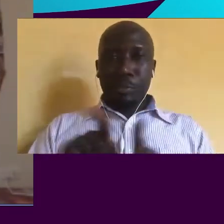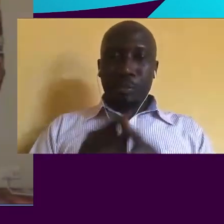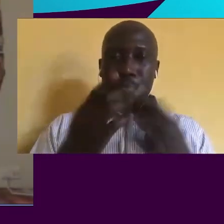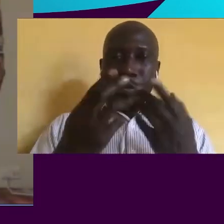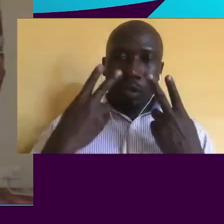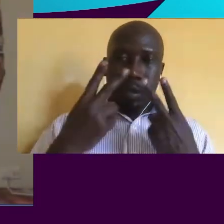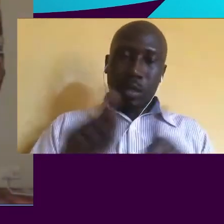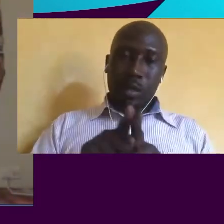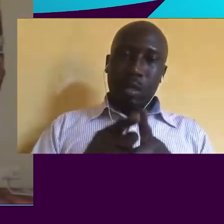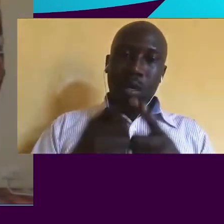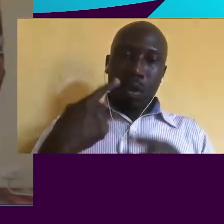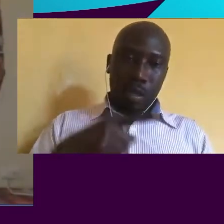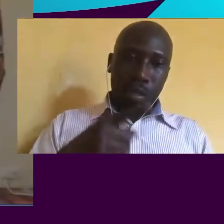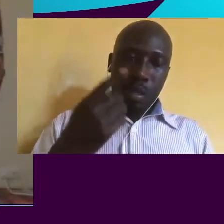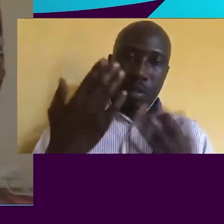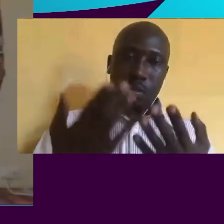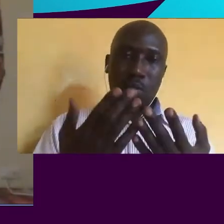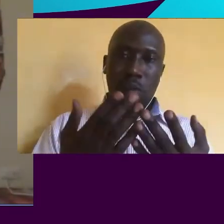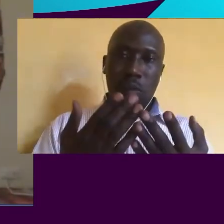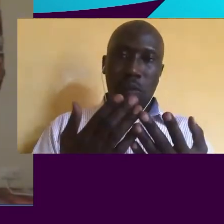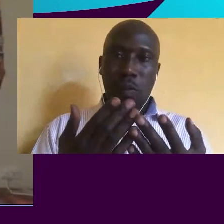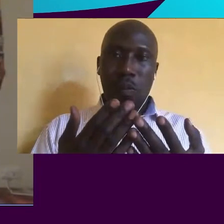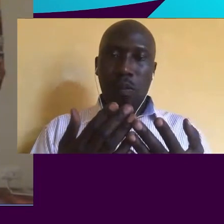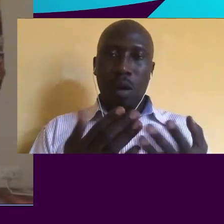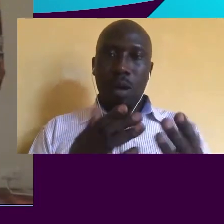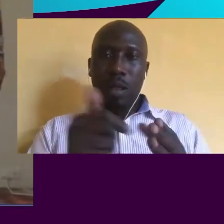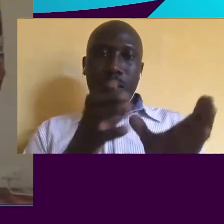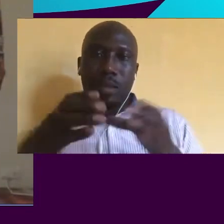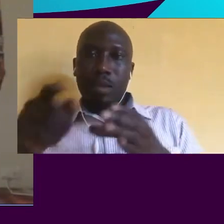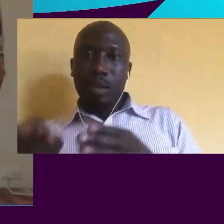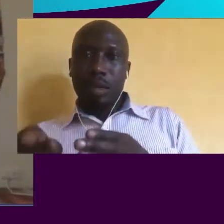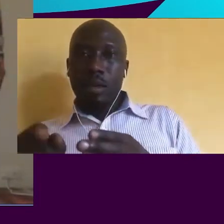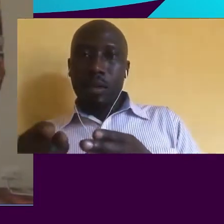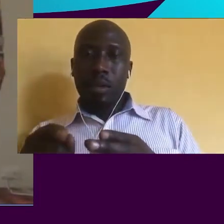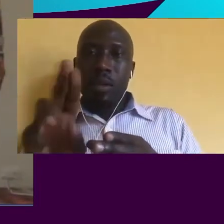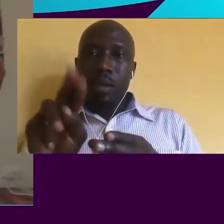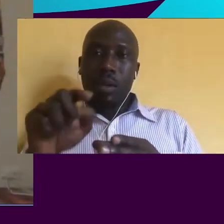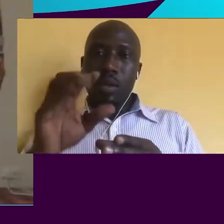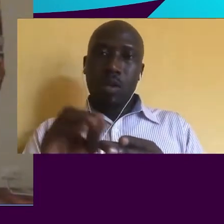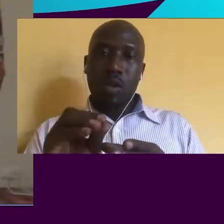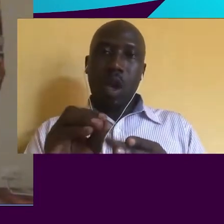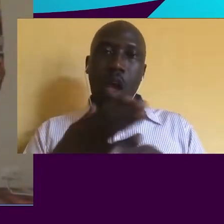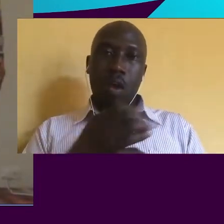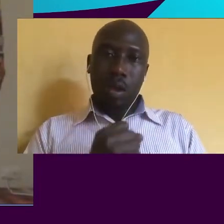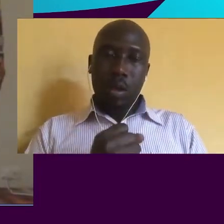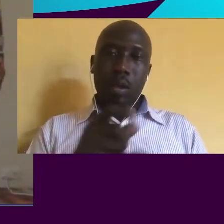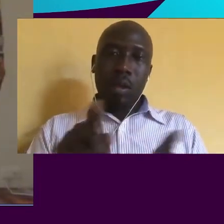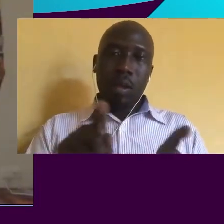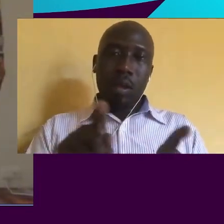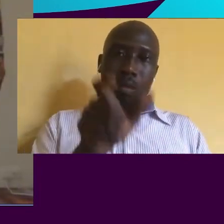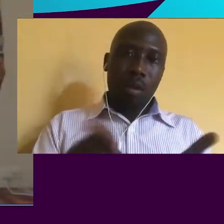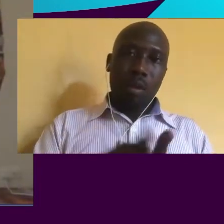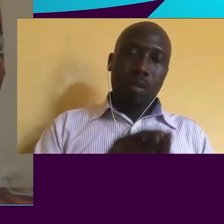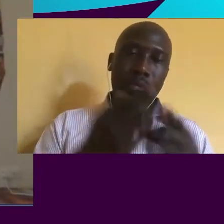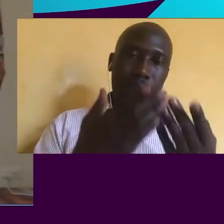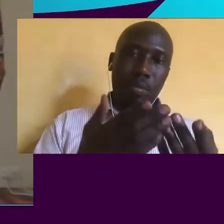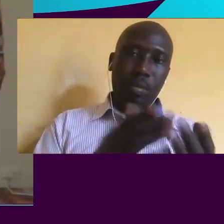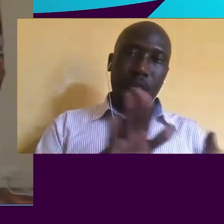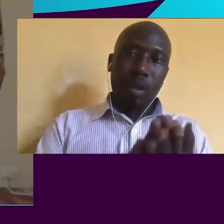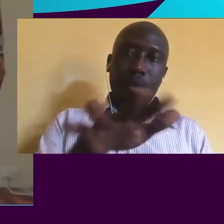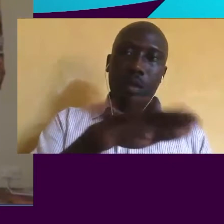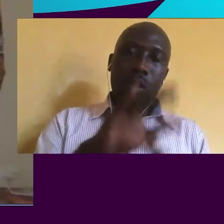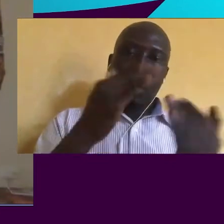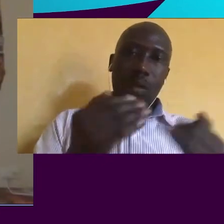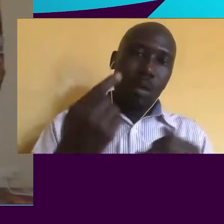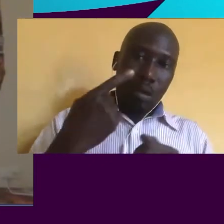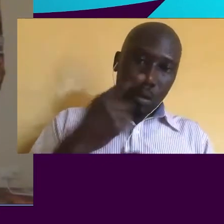seeing that on the sidelines and in the organization portions are not keeping pace. So when you see these teams, they're